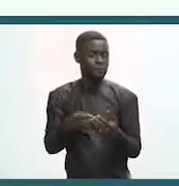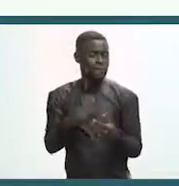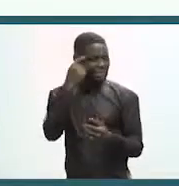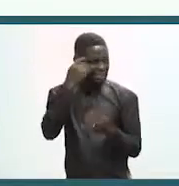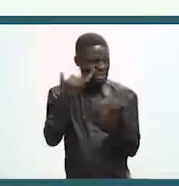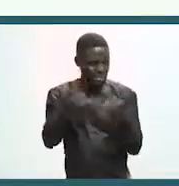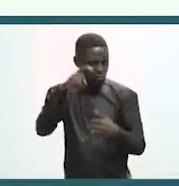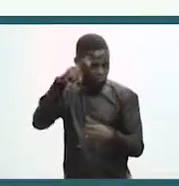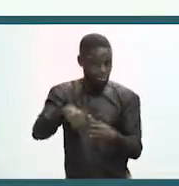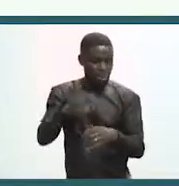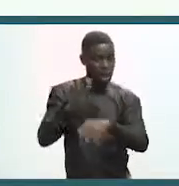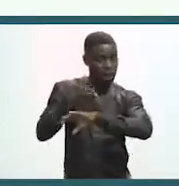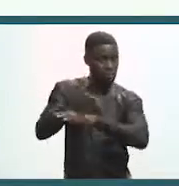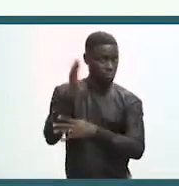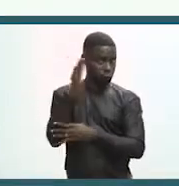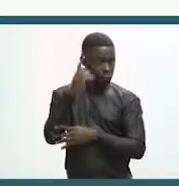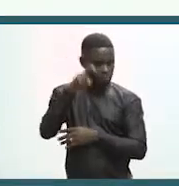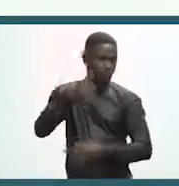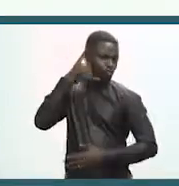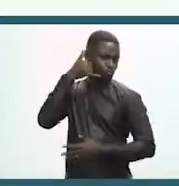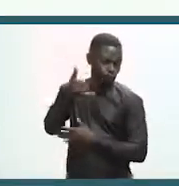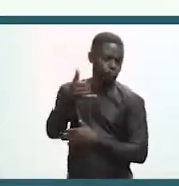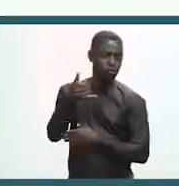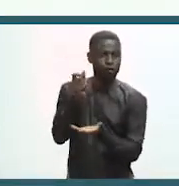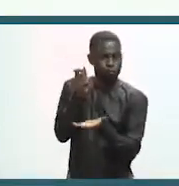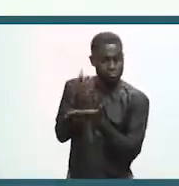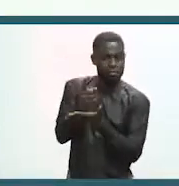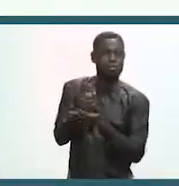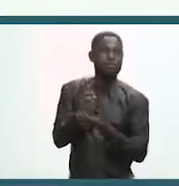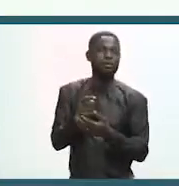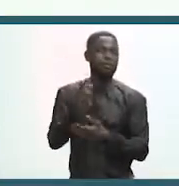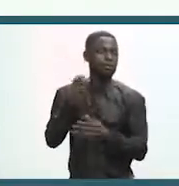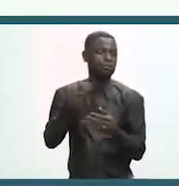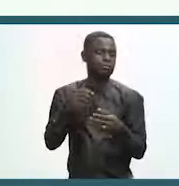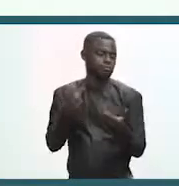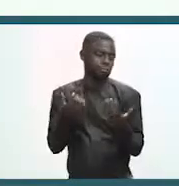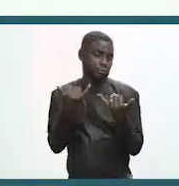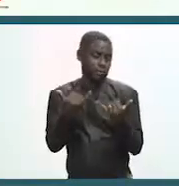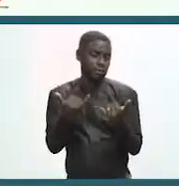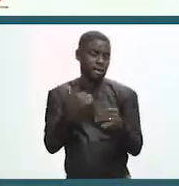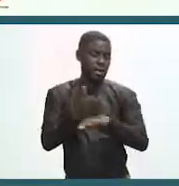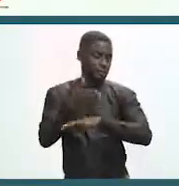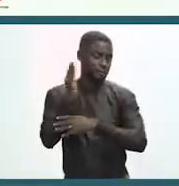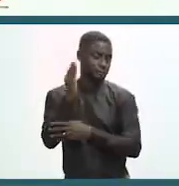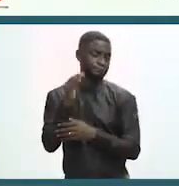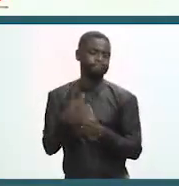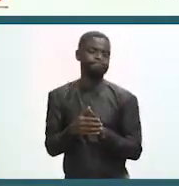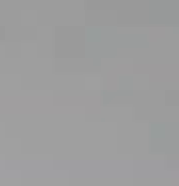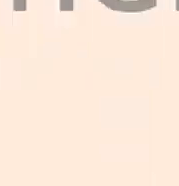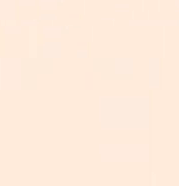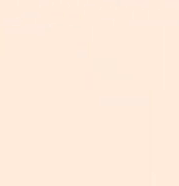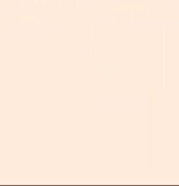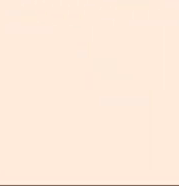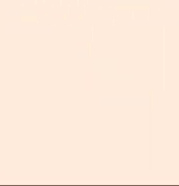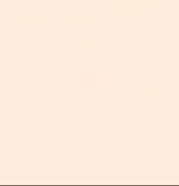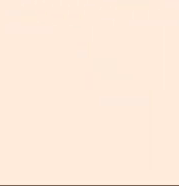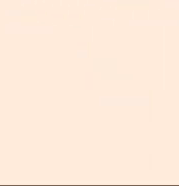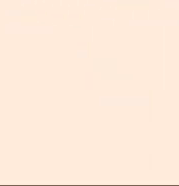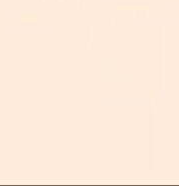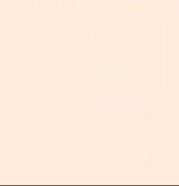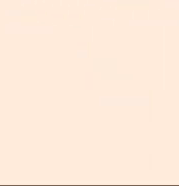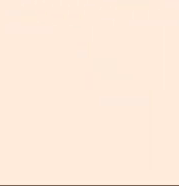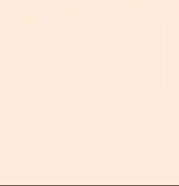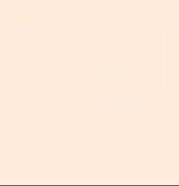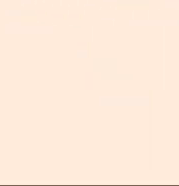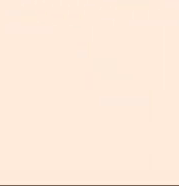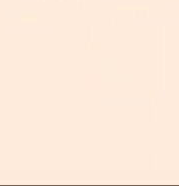right away after this or as soon as practicable. Number four,